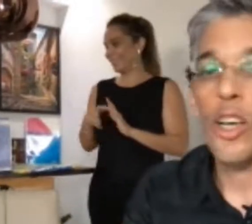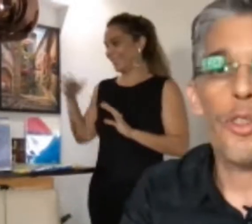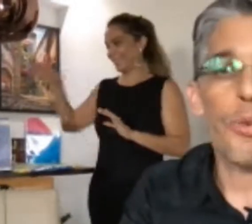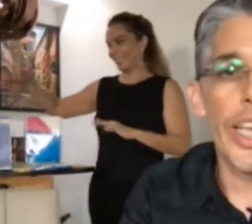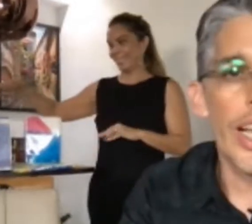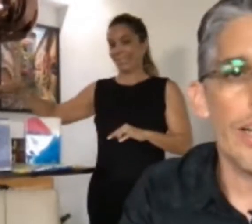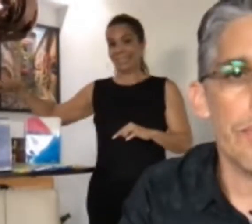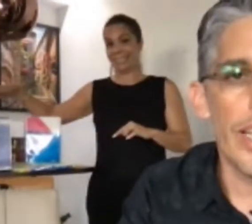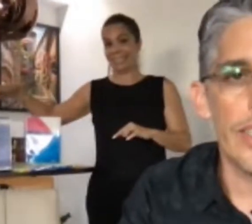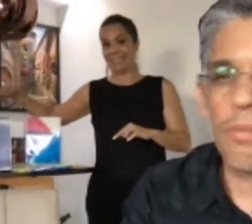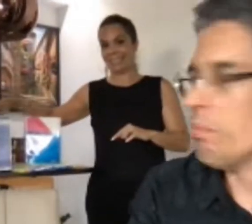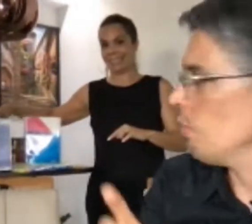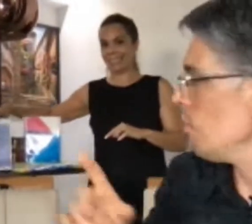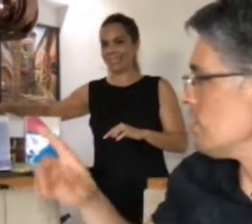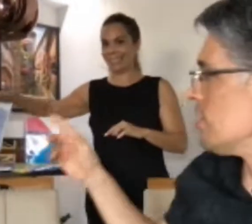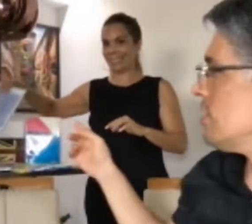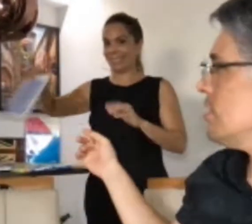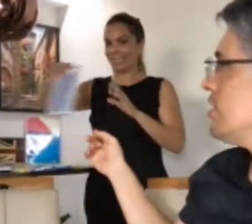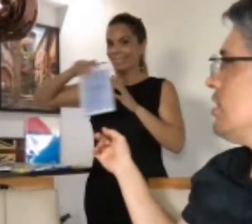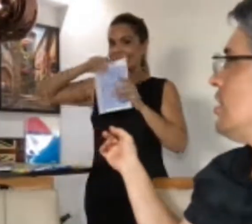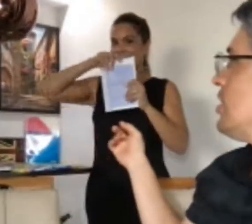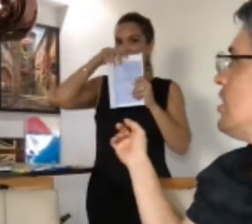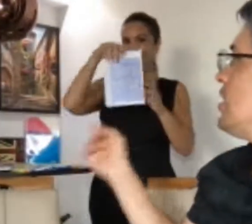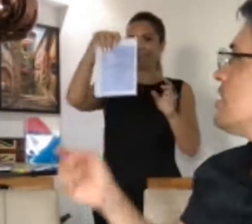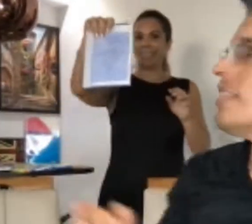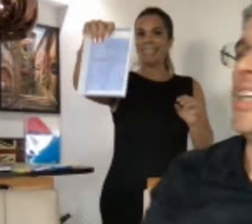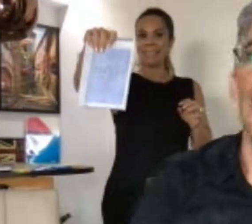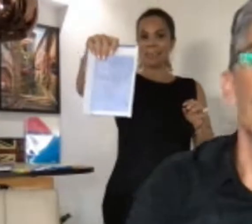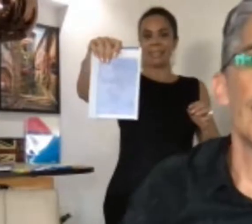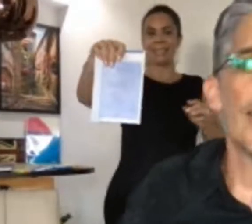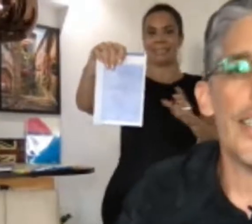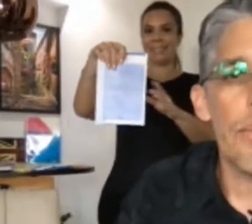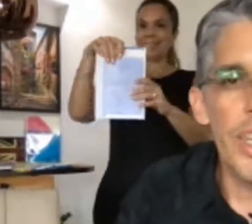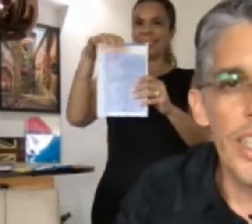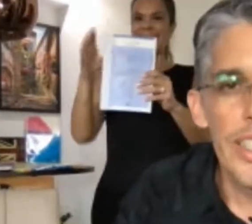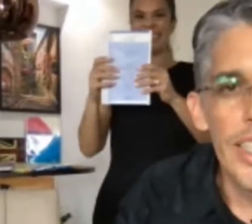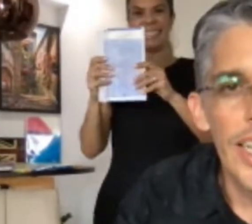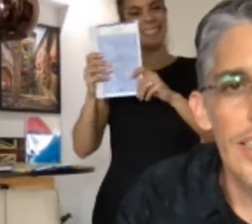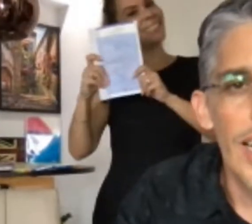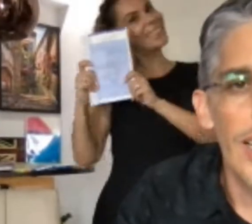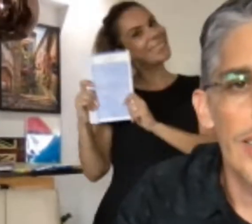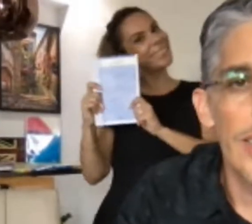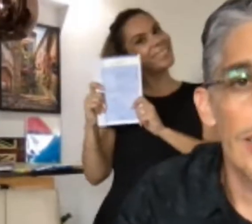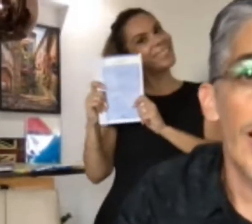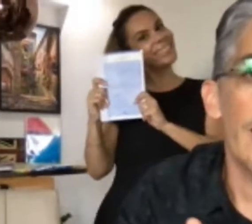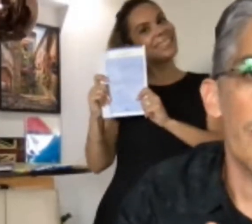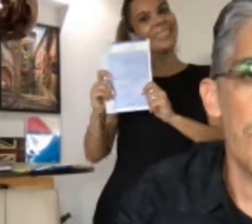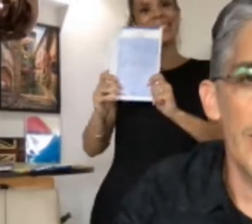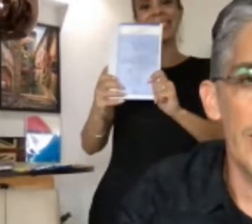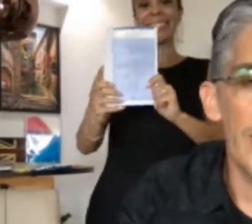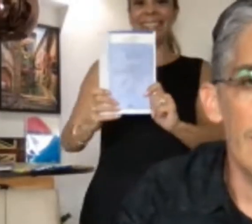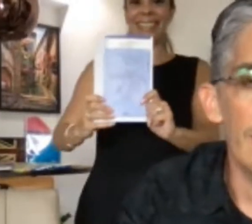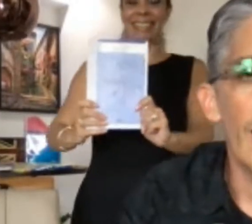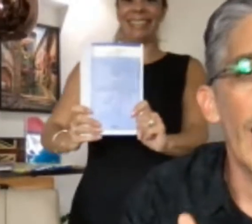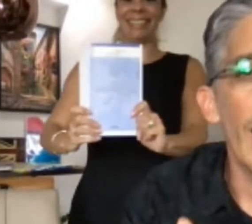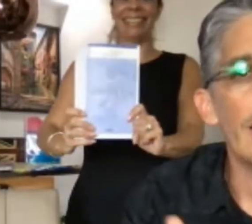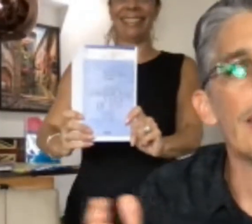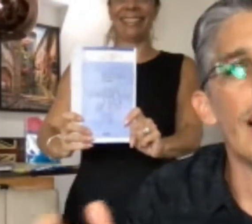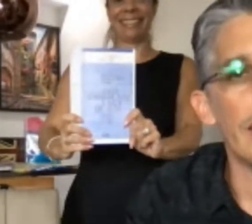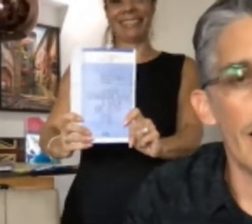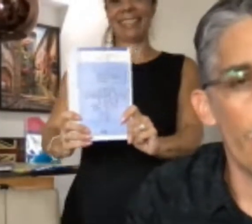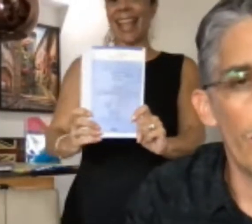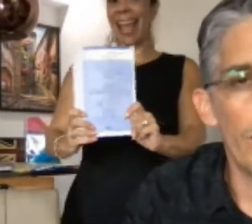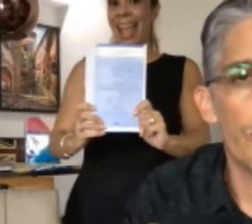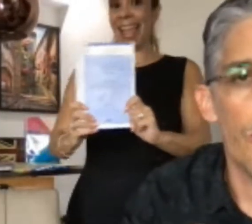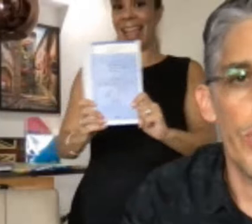us 3 amazing books. This one here. Semântica na sala, das semânticas à